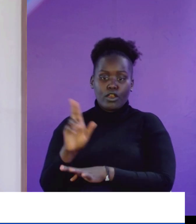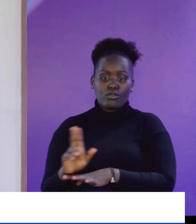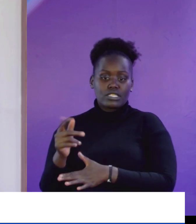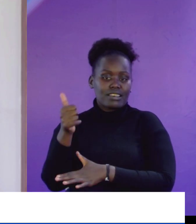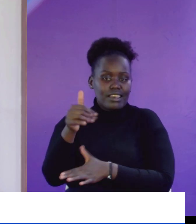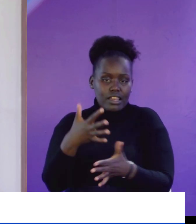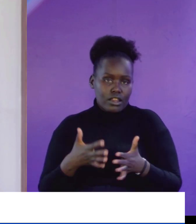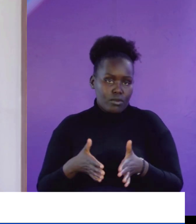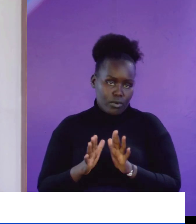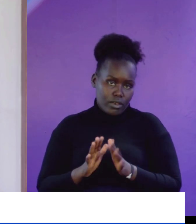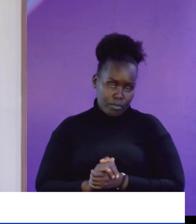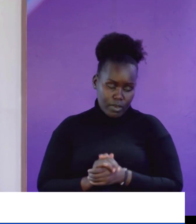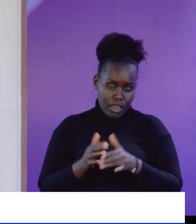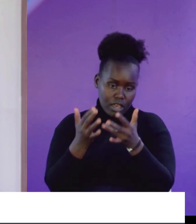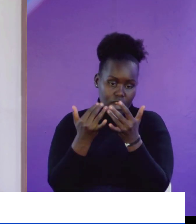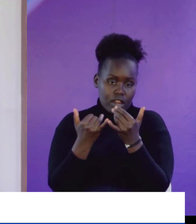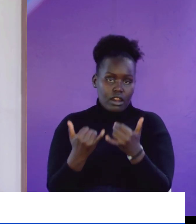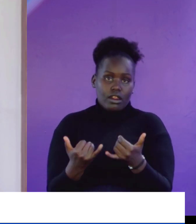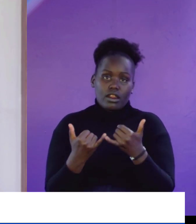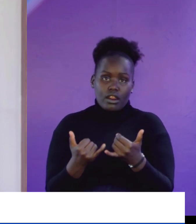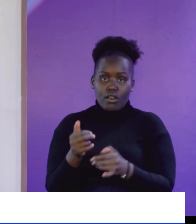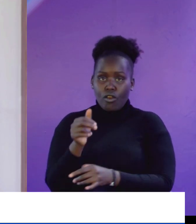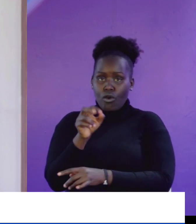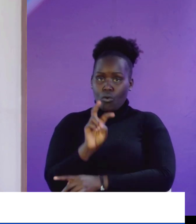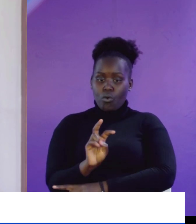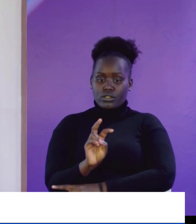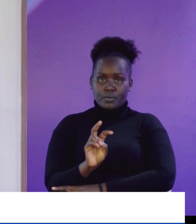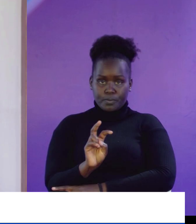means. So, watch this space.